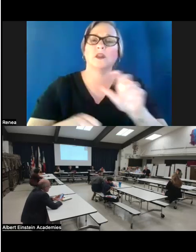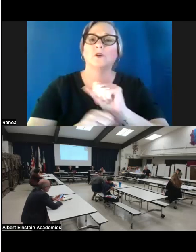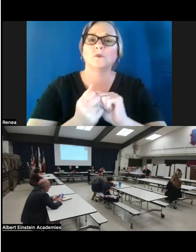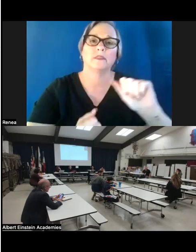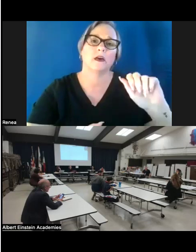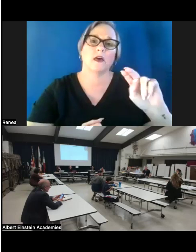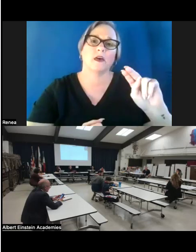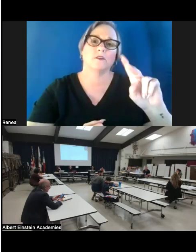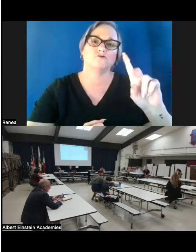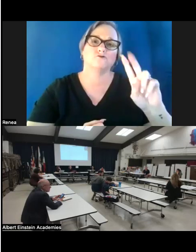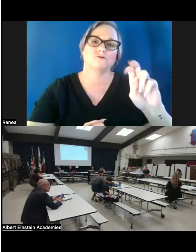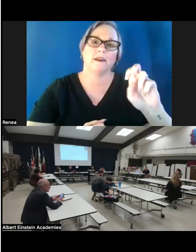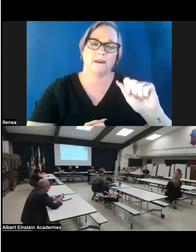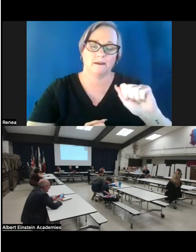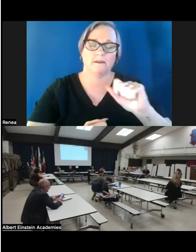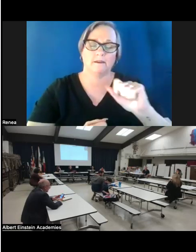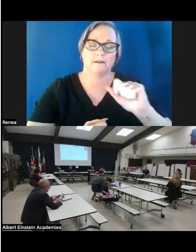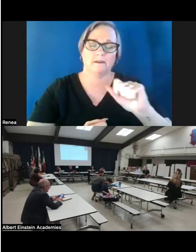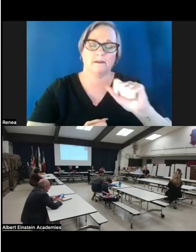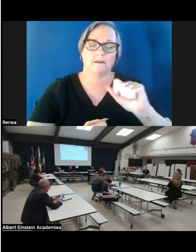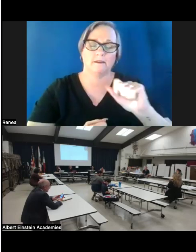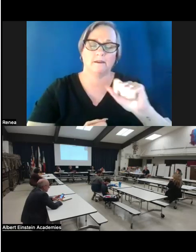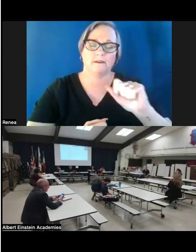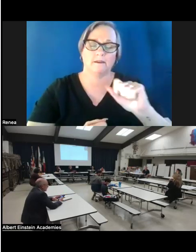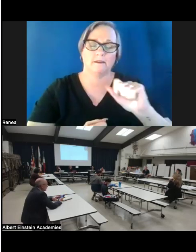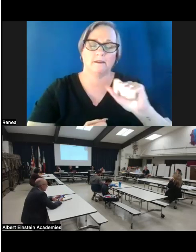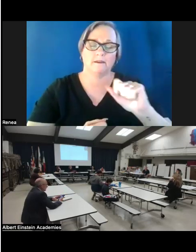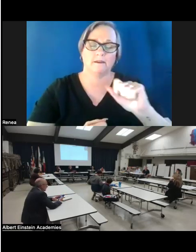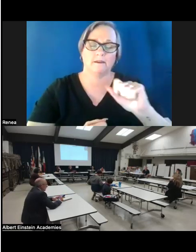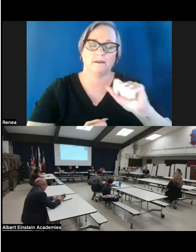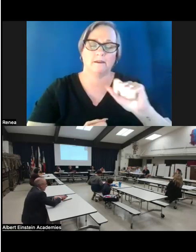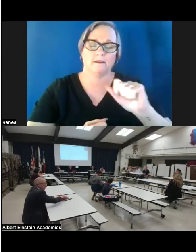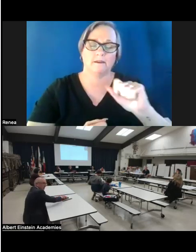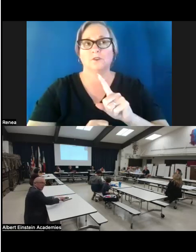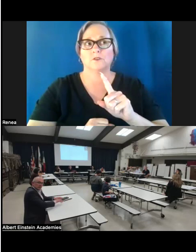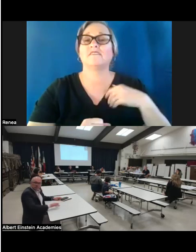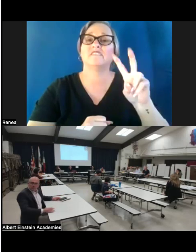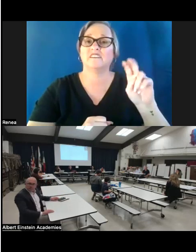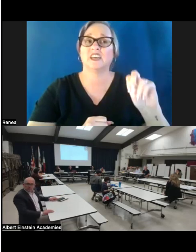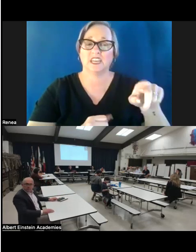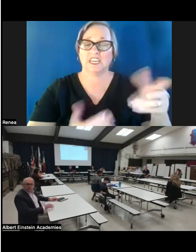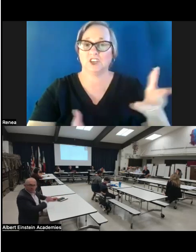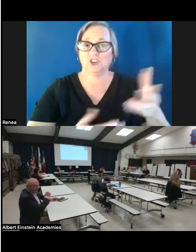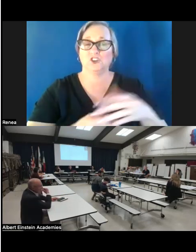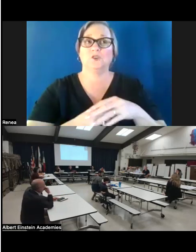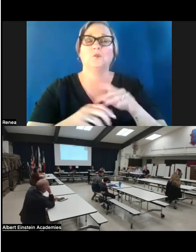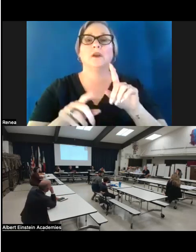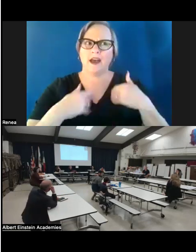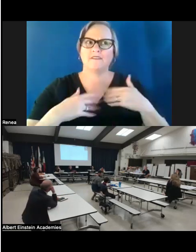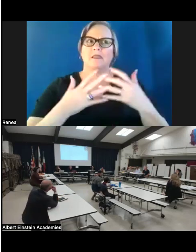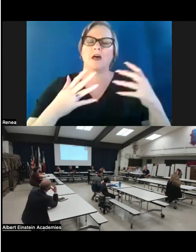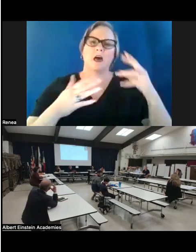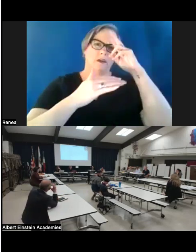sure that this is, we know the beginning of the year is kind of a push sometimes, but we've done a lot of forward thinking to hopefully make